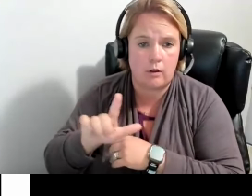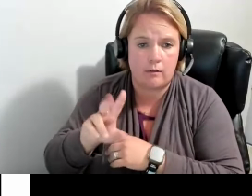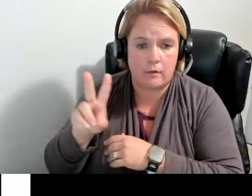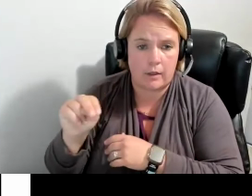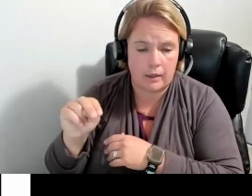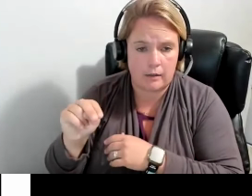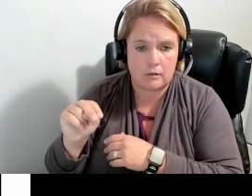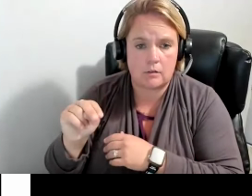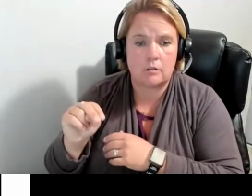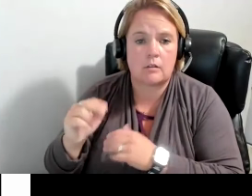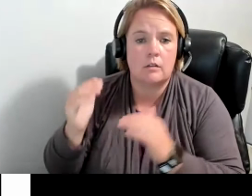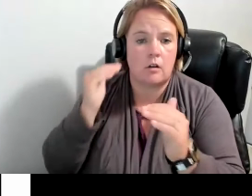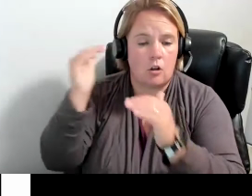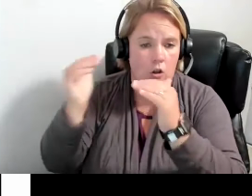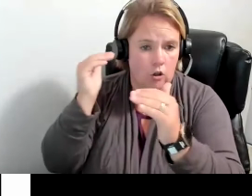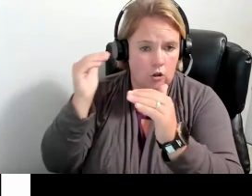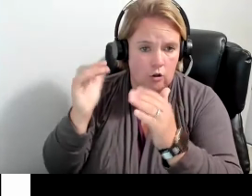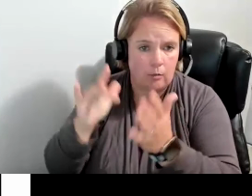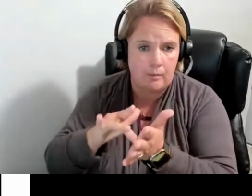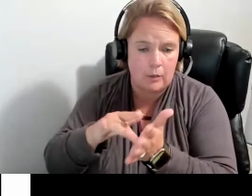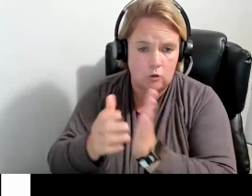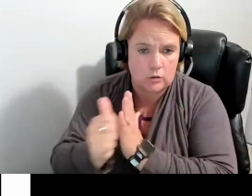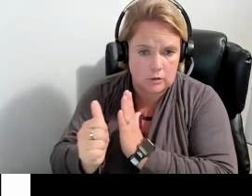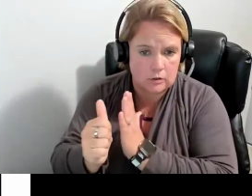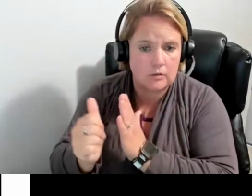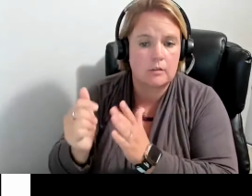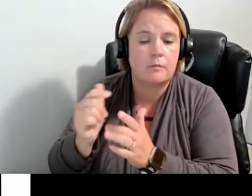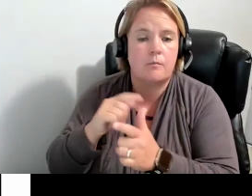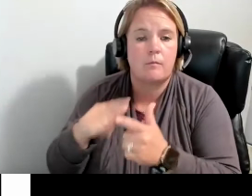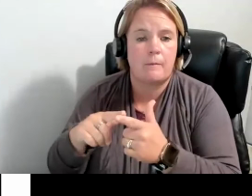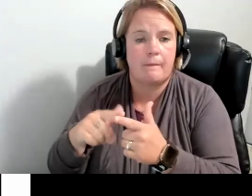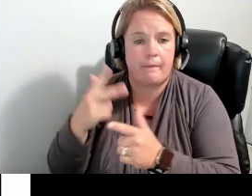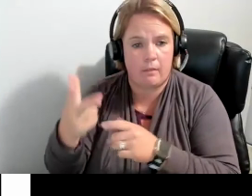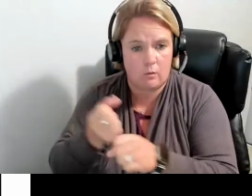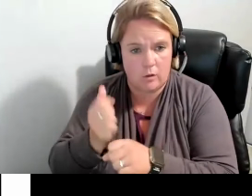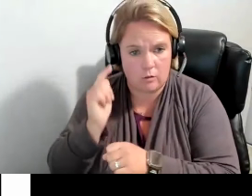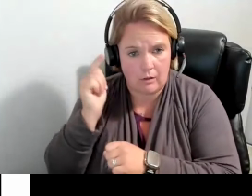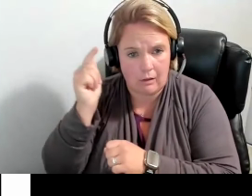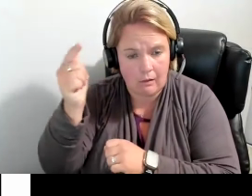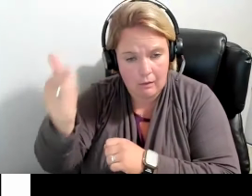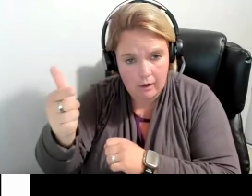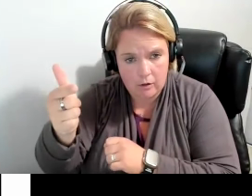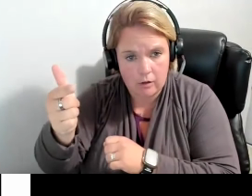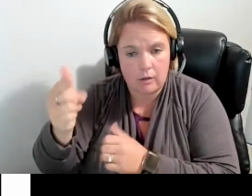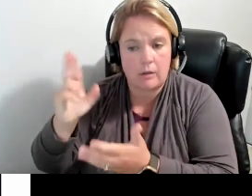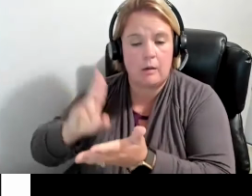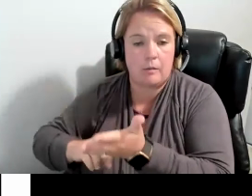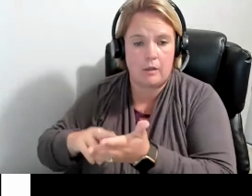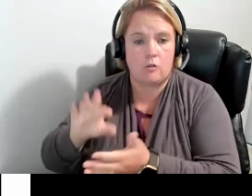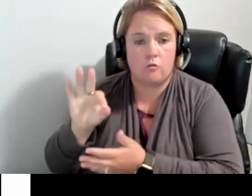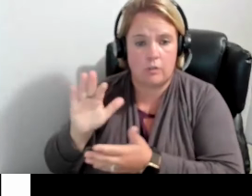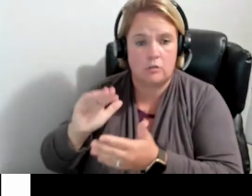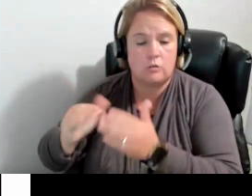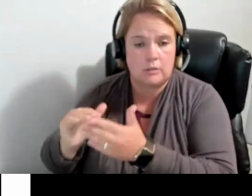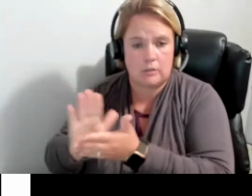Adult School's medical terminology class. And then maybe 3 years down the road, they apply to Fresno City College, they want to start working